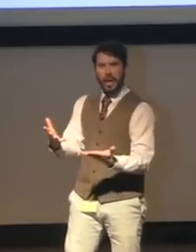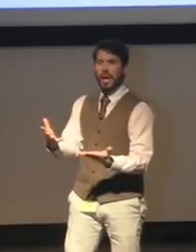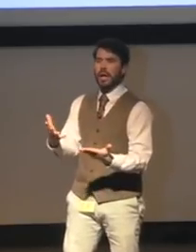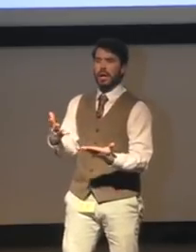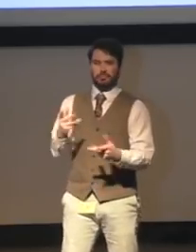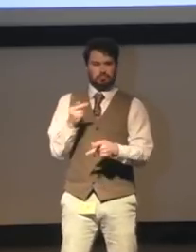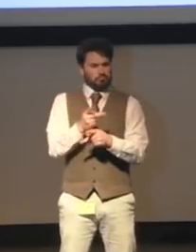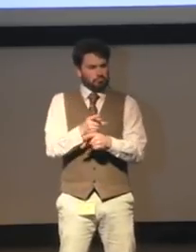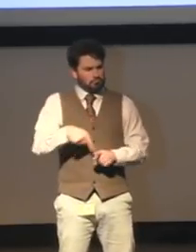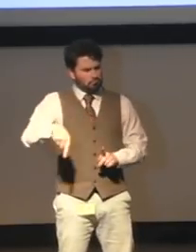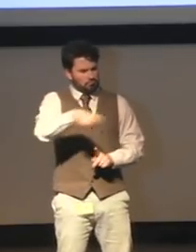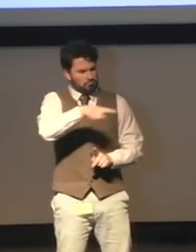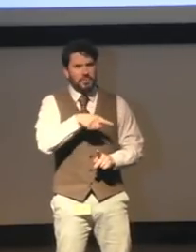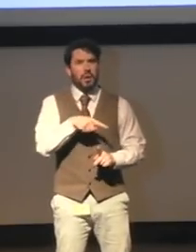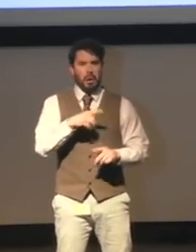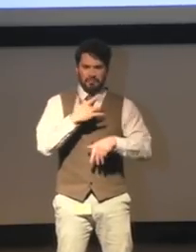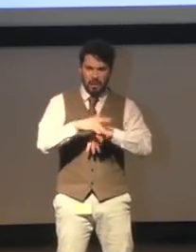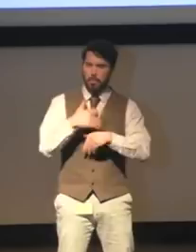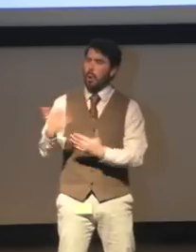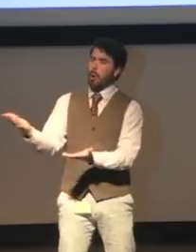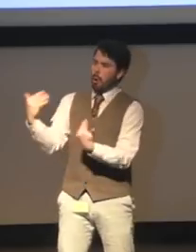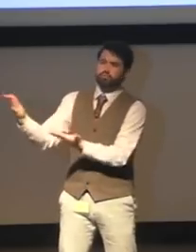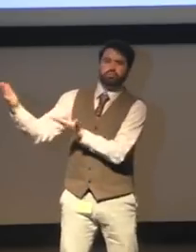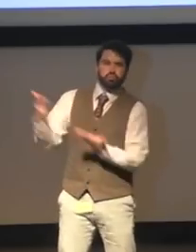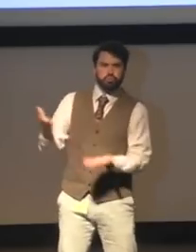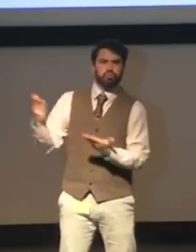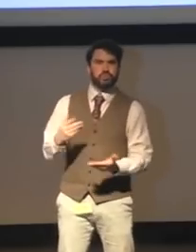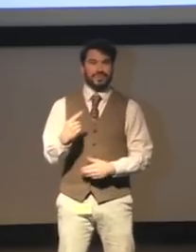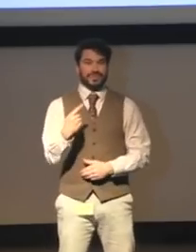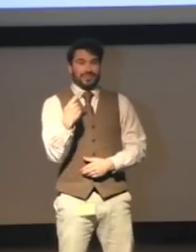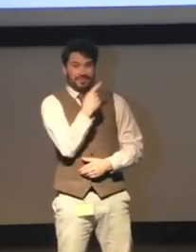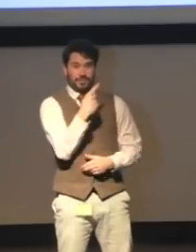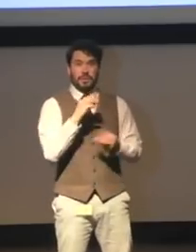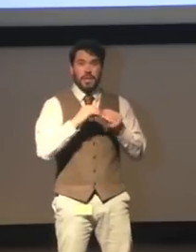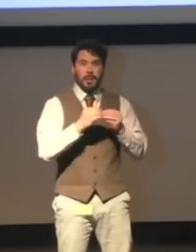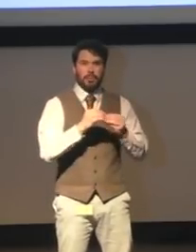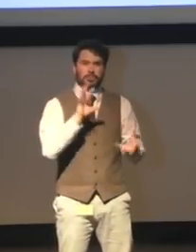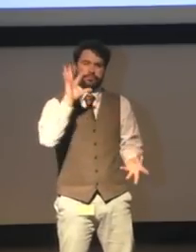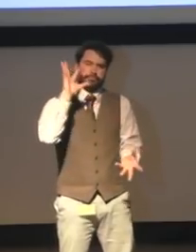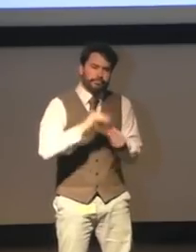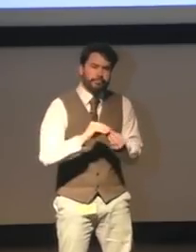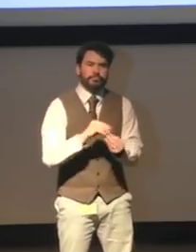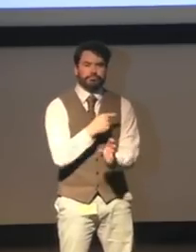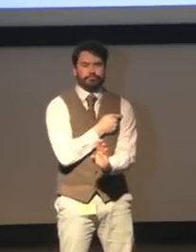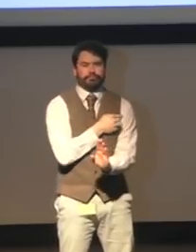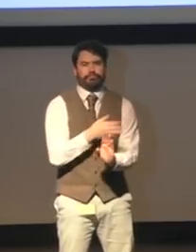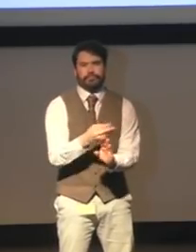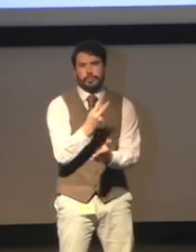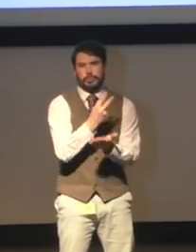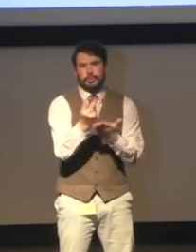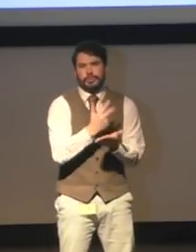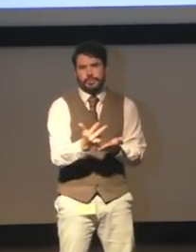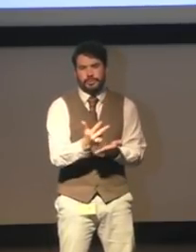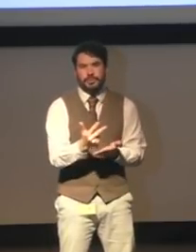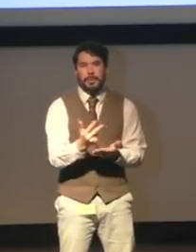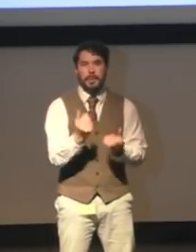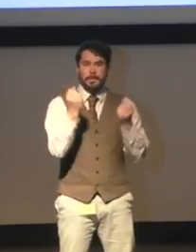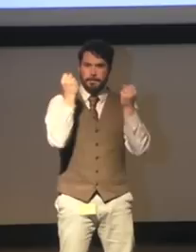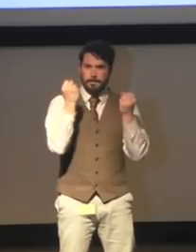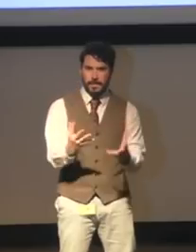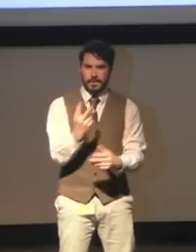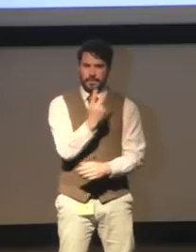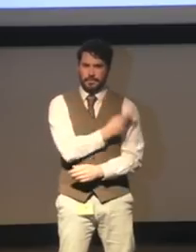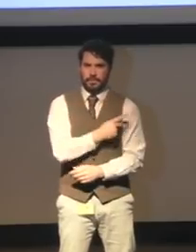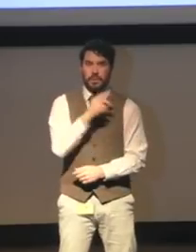So these are some summary statistics really over the last several weeks where we have accepted a number of transfer